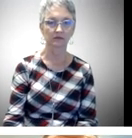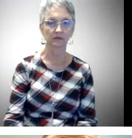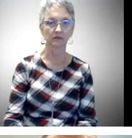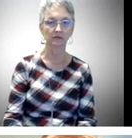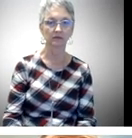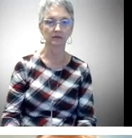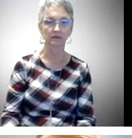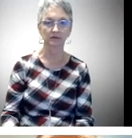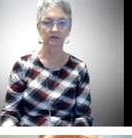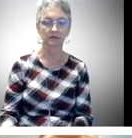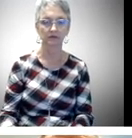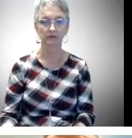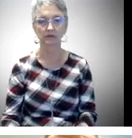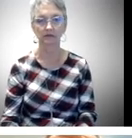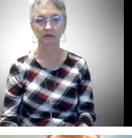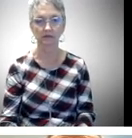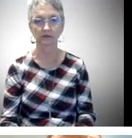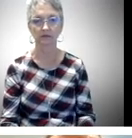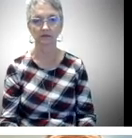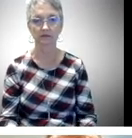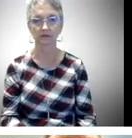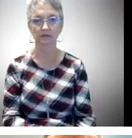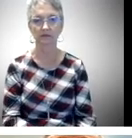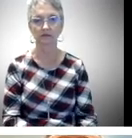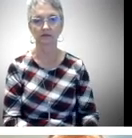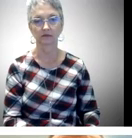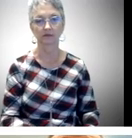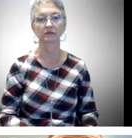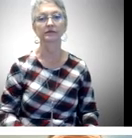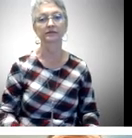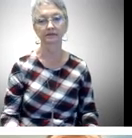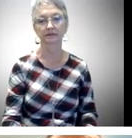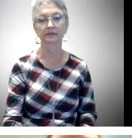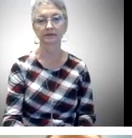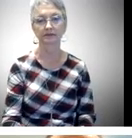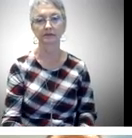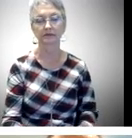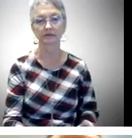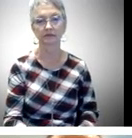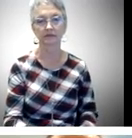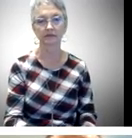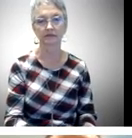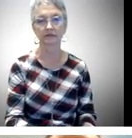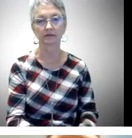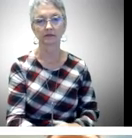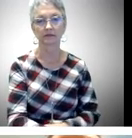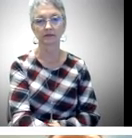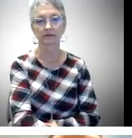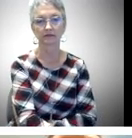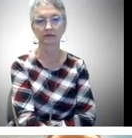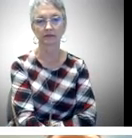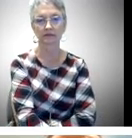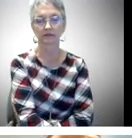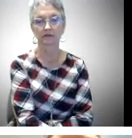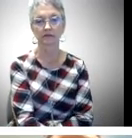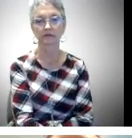there. But we didn't trust the lawyers, we didn't trust the judges. And what we did, which is pretty amazing,